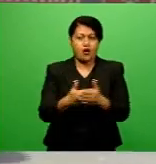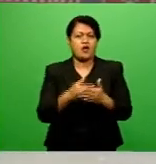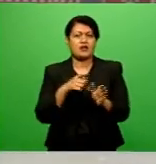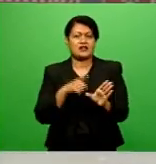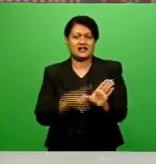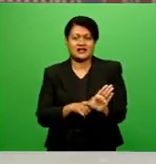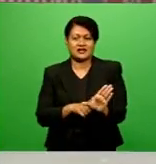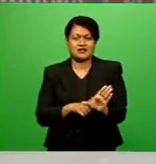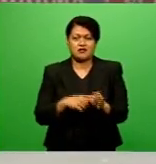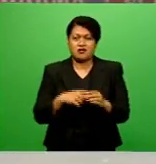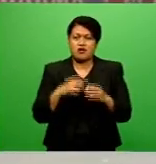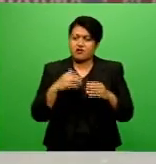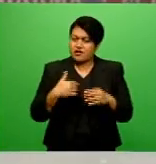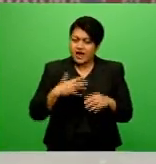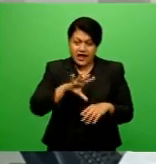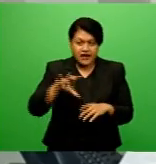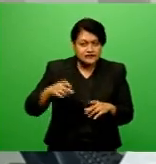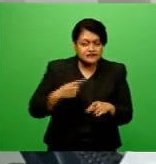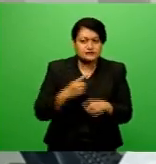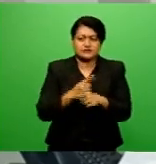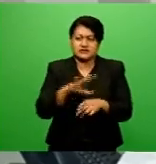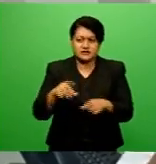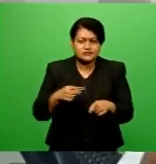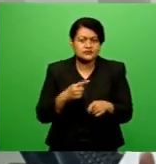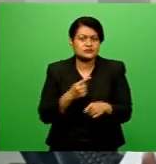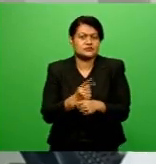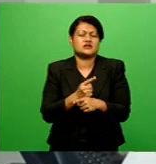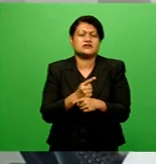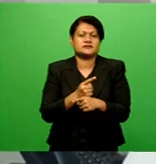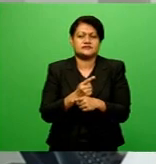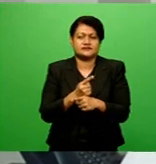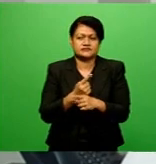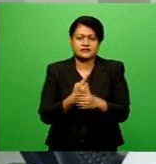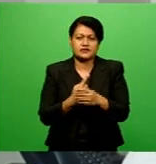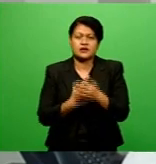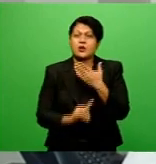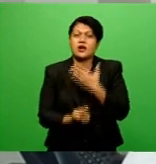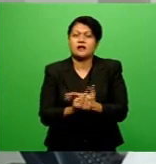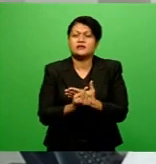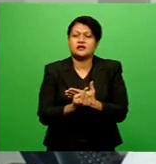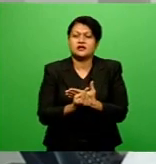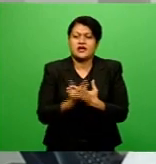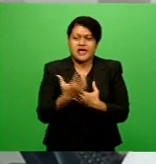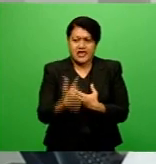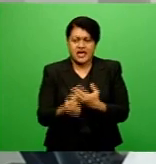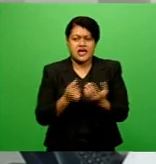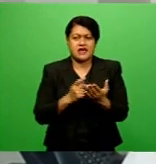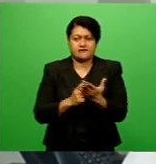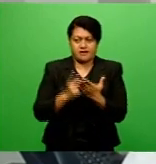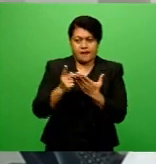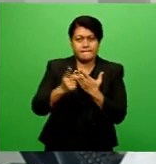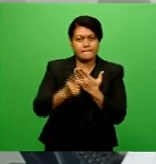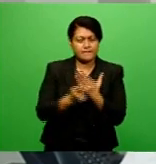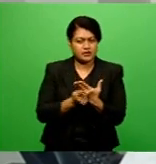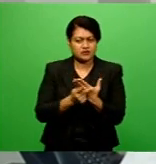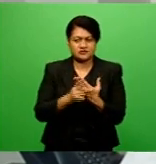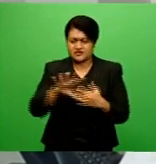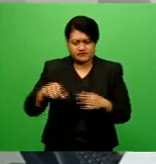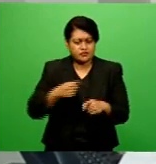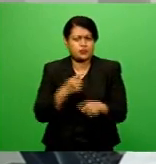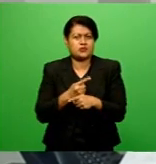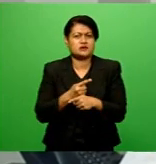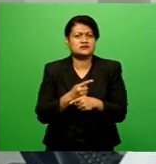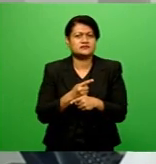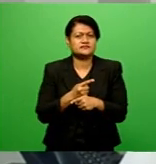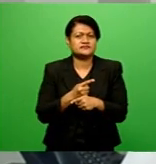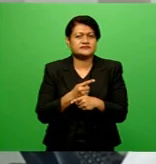almost every week our WebC having programs almost every week. So